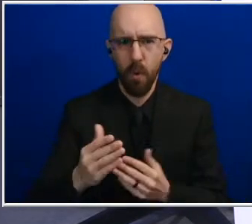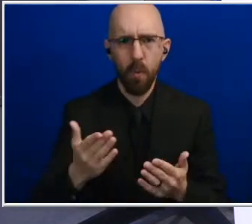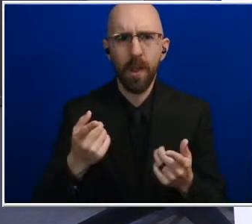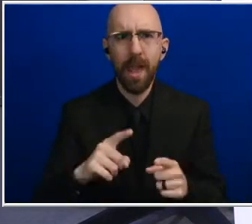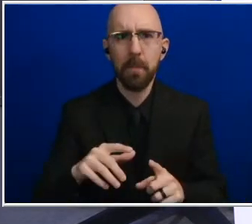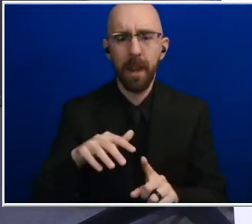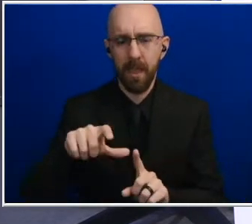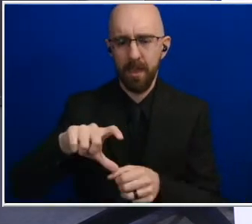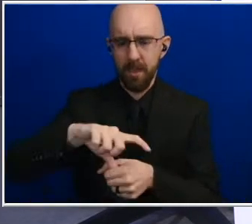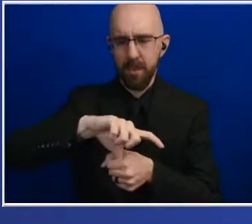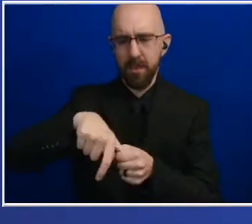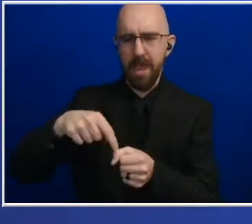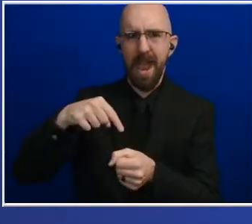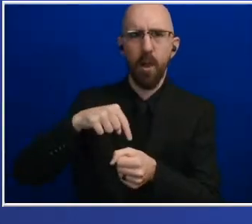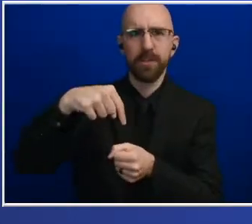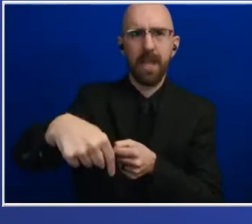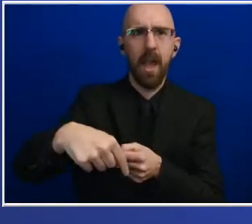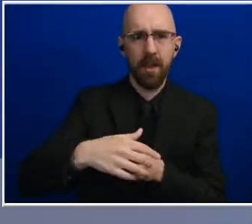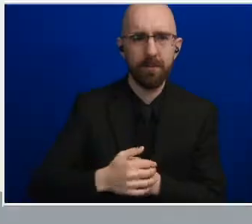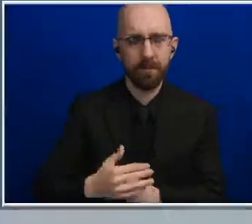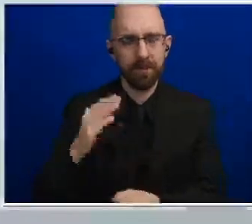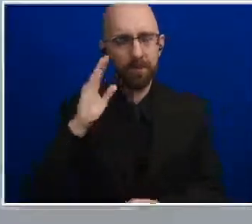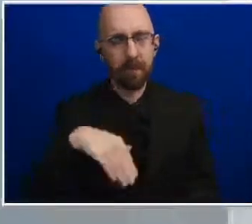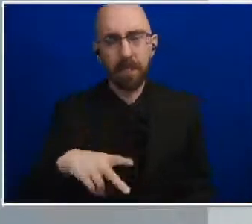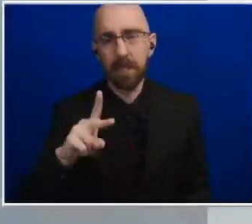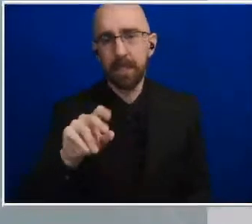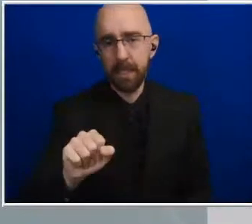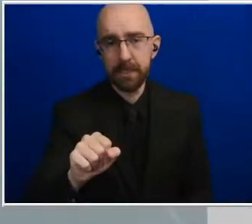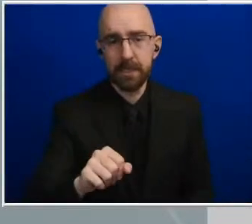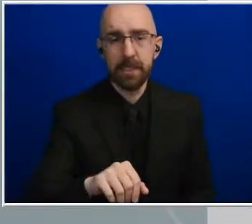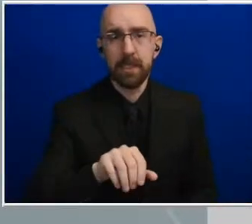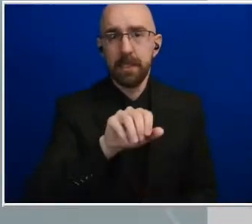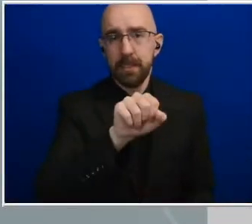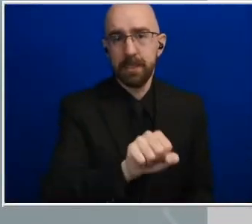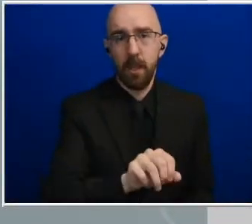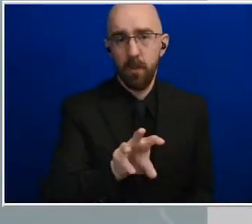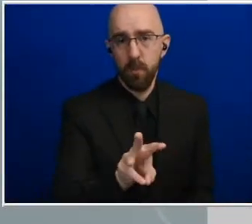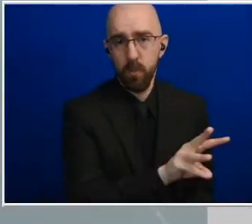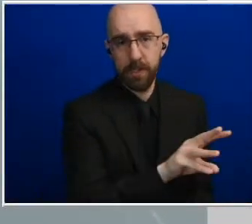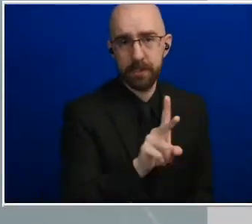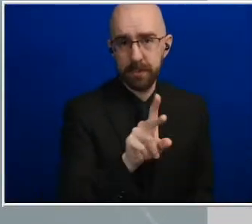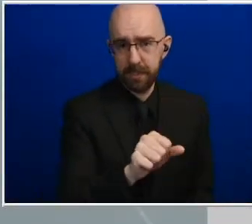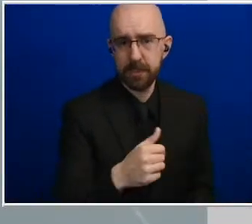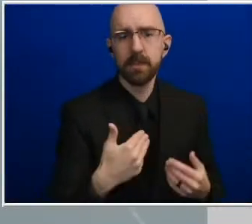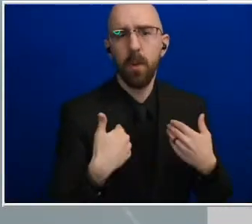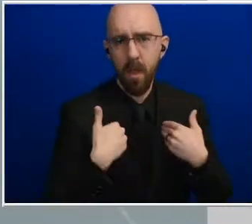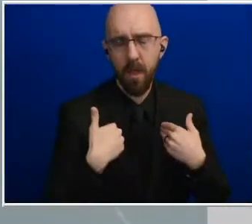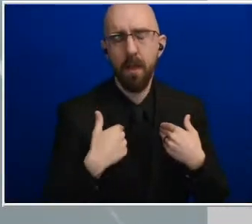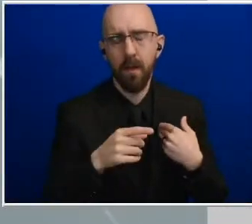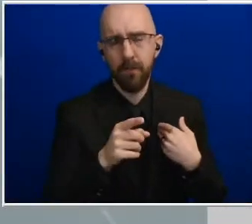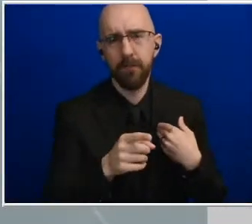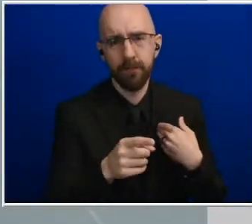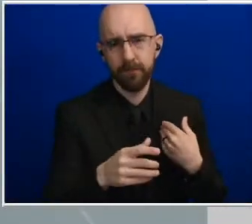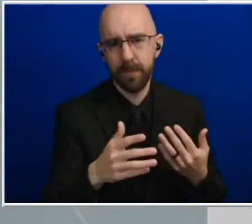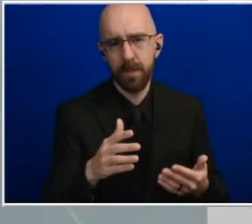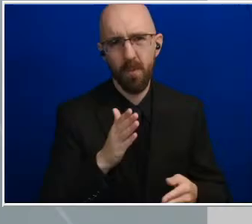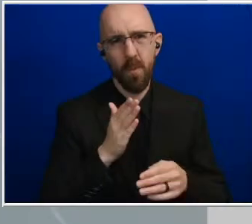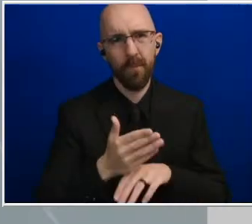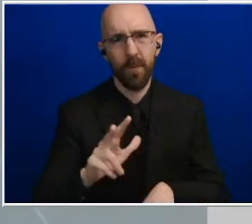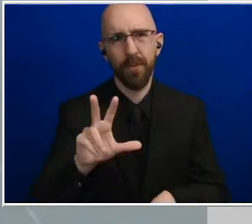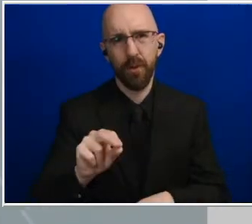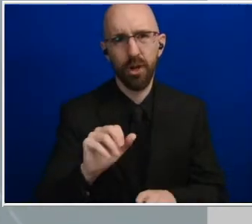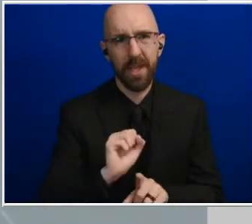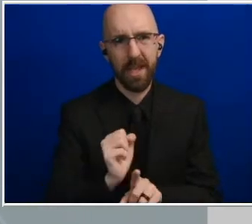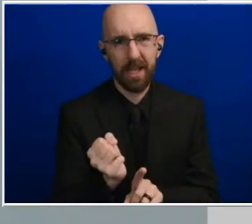Certainly we know in Kansas, as far as southwestern Kansas, we do have over 30 cases. Certainly